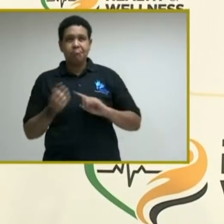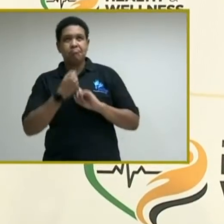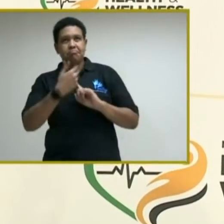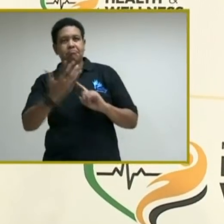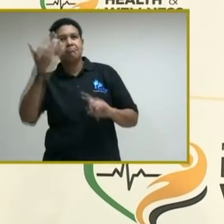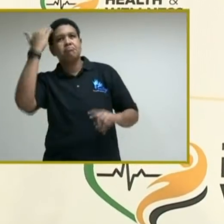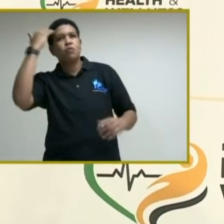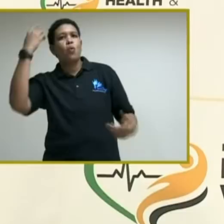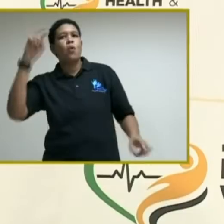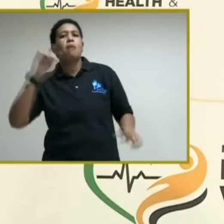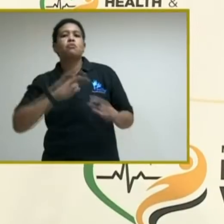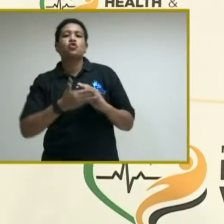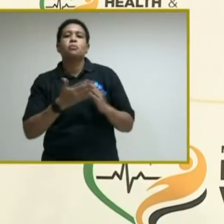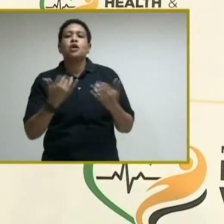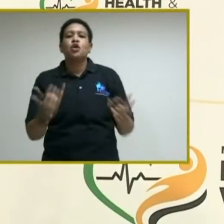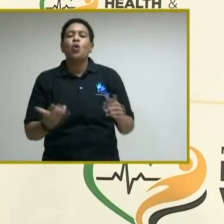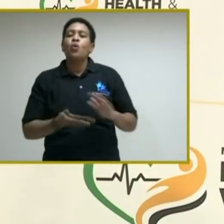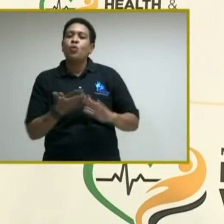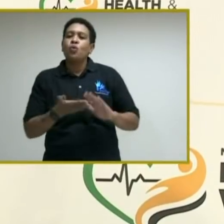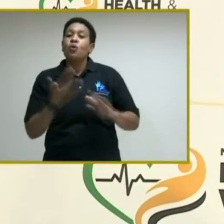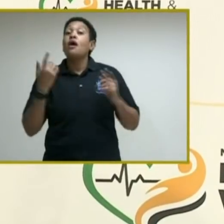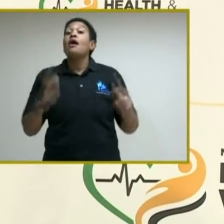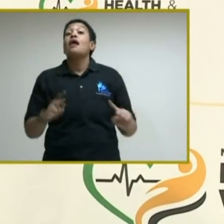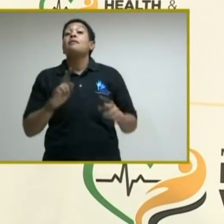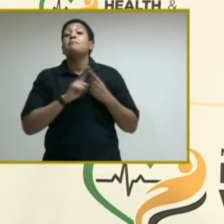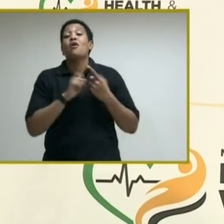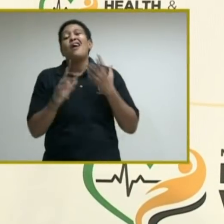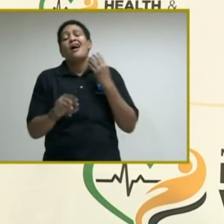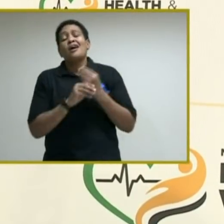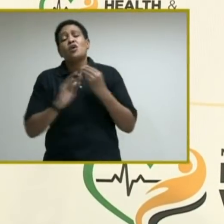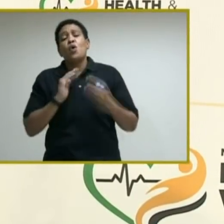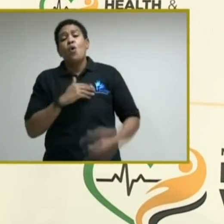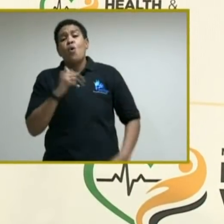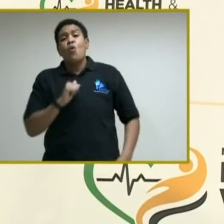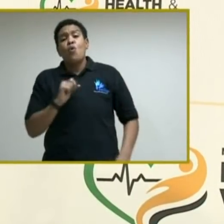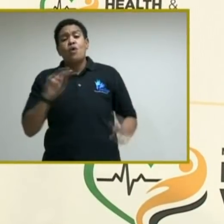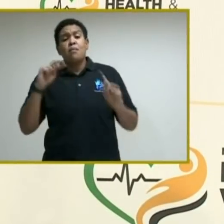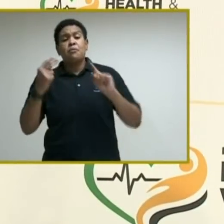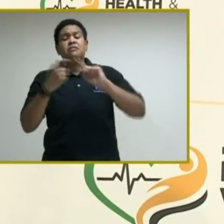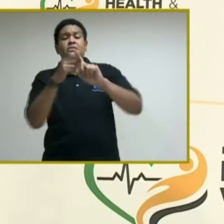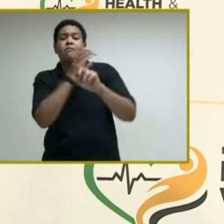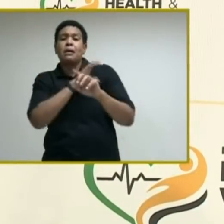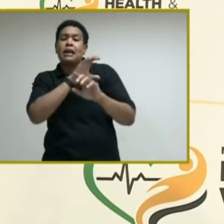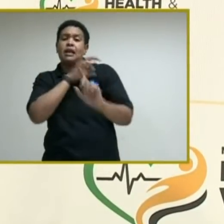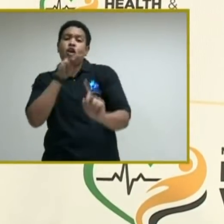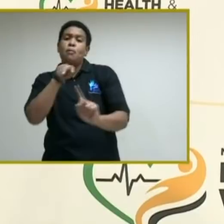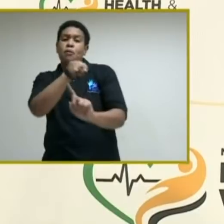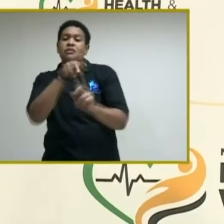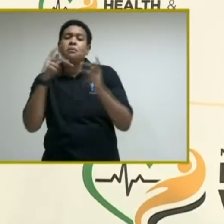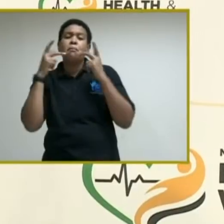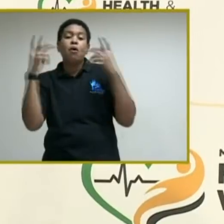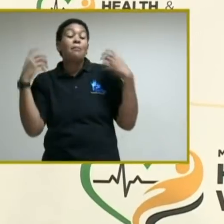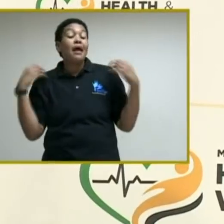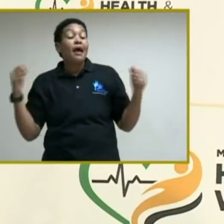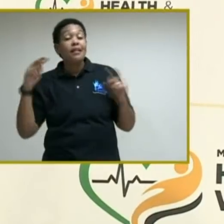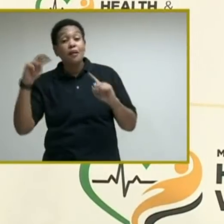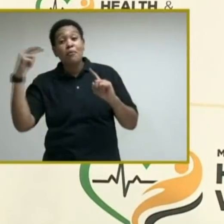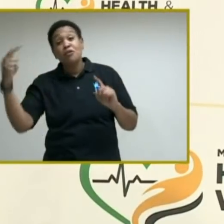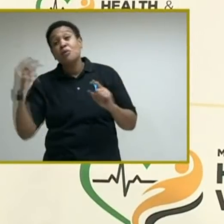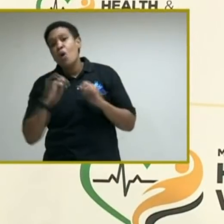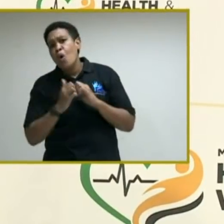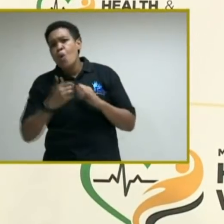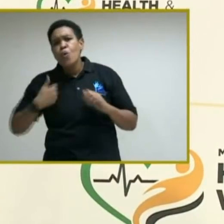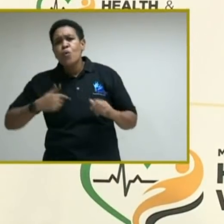what is happening in the country and our own views from a clinical perspective, public health perspective, as to how